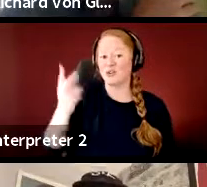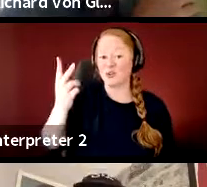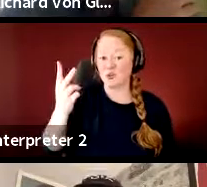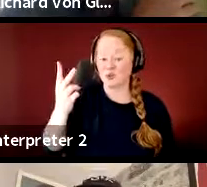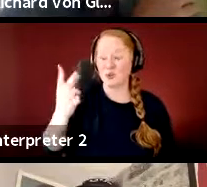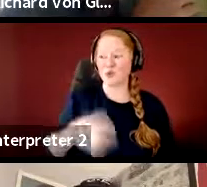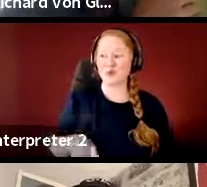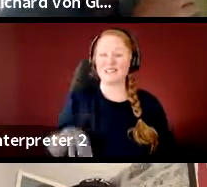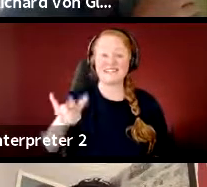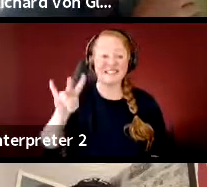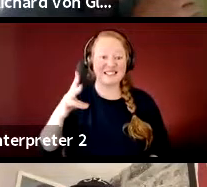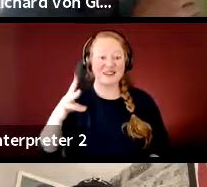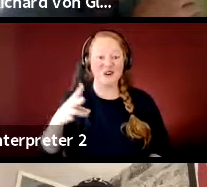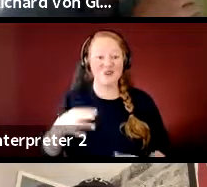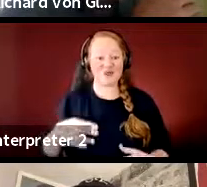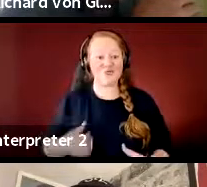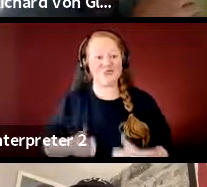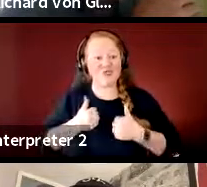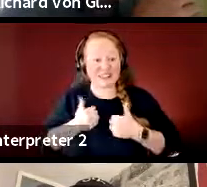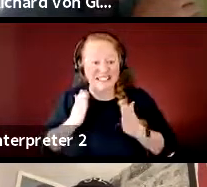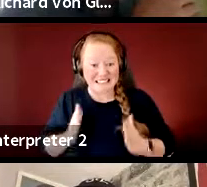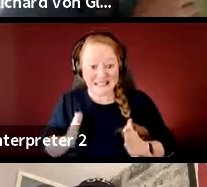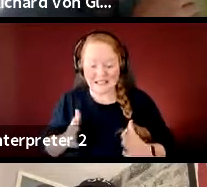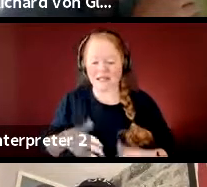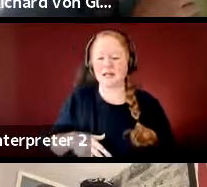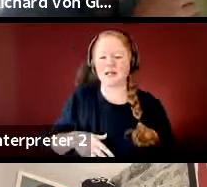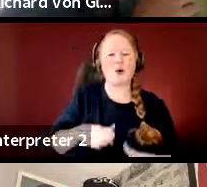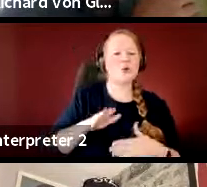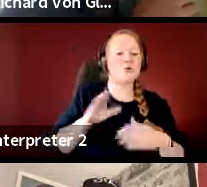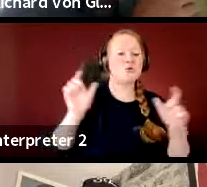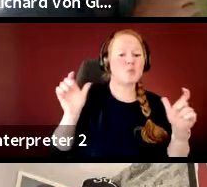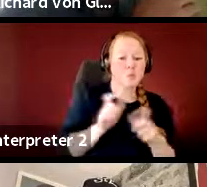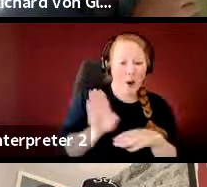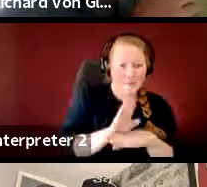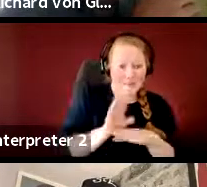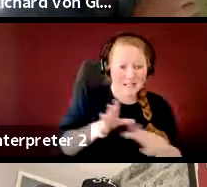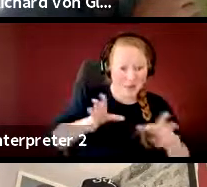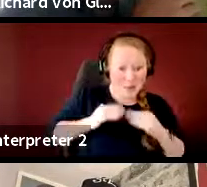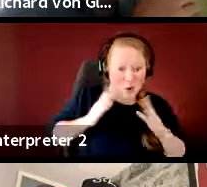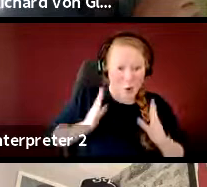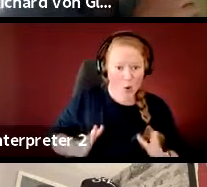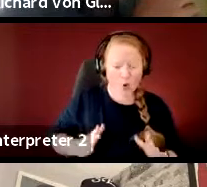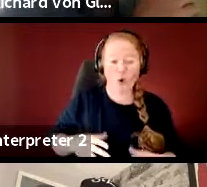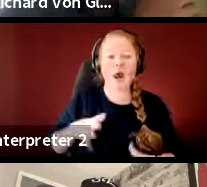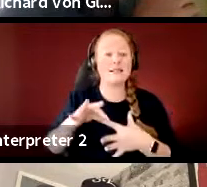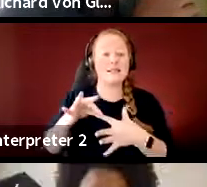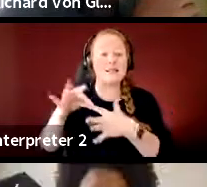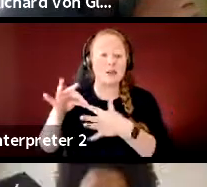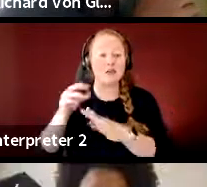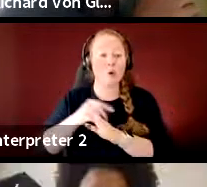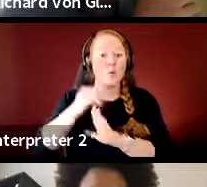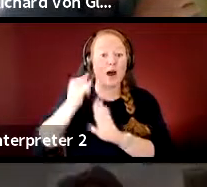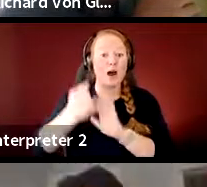and a small business owner in the 7th Ward, and I am the Special Projects Director at Southside Early Childhood Center located in